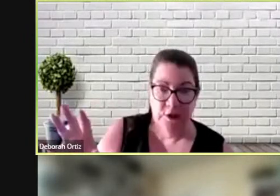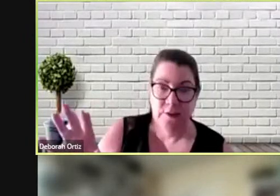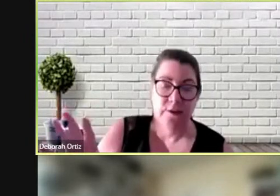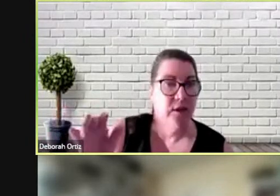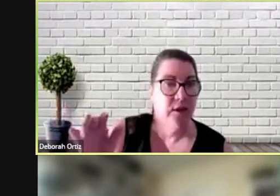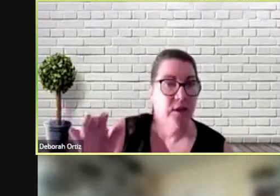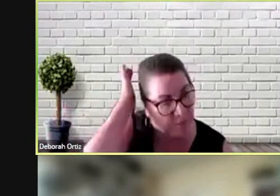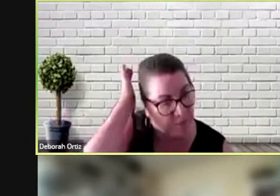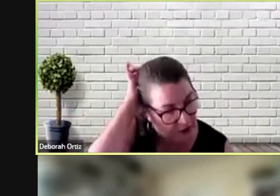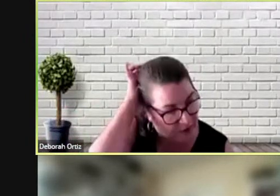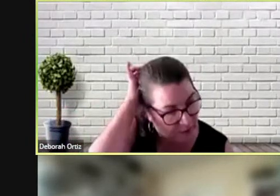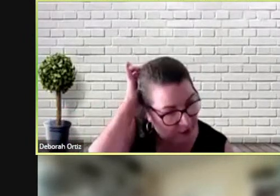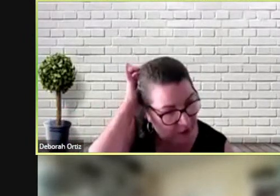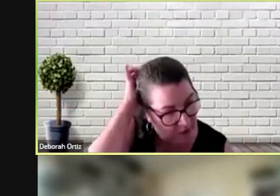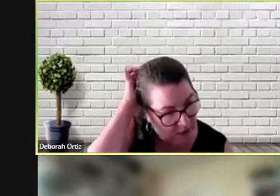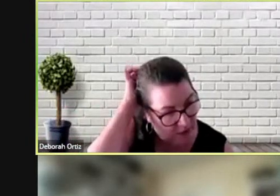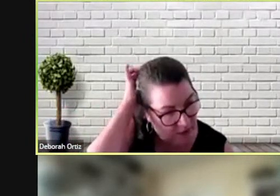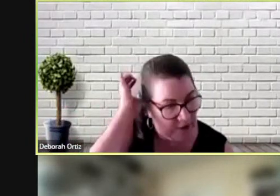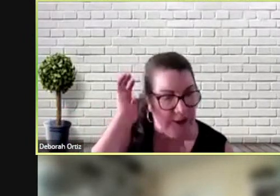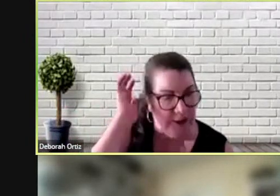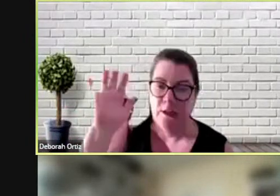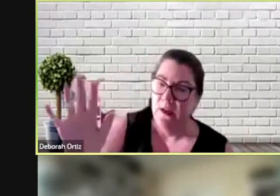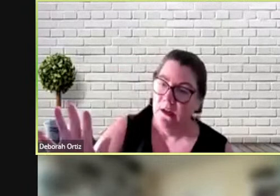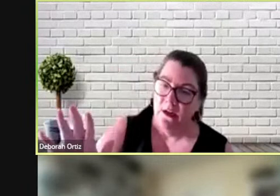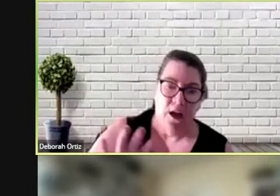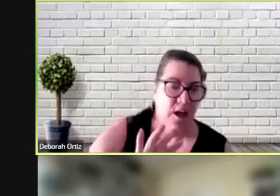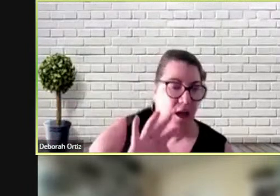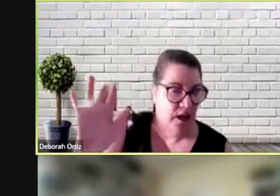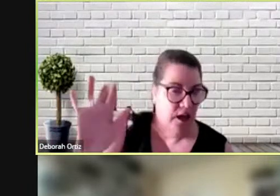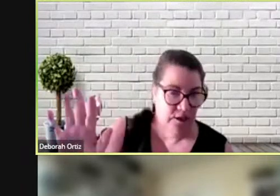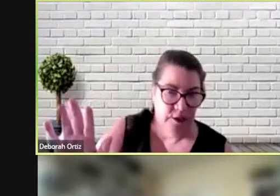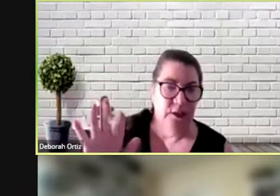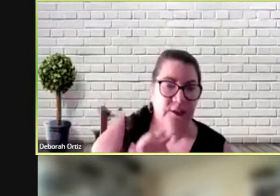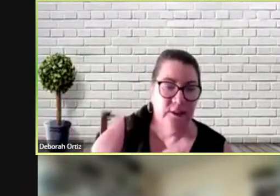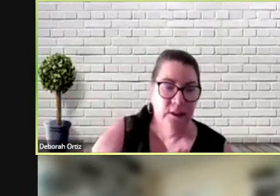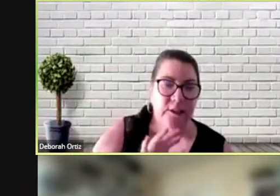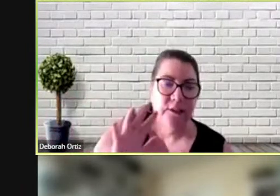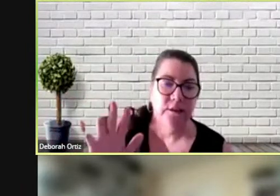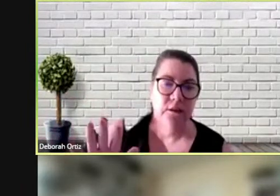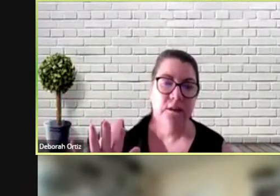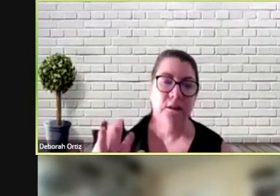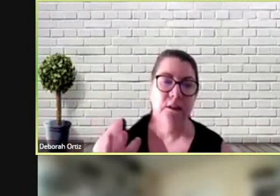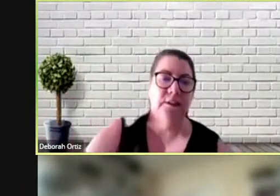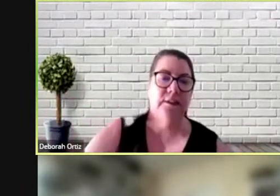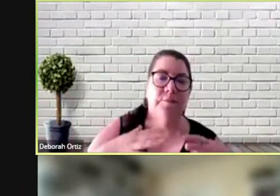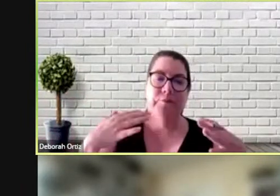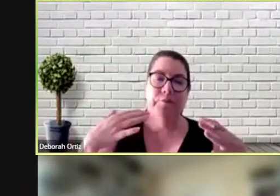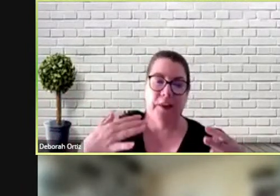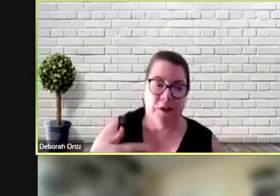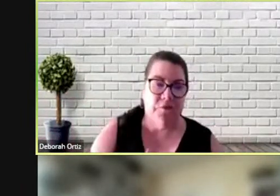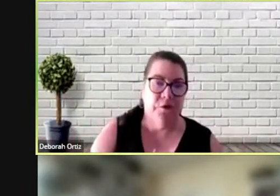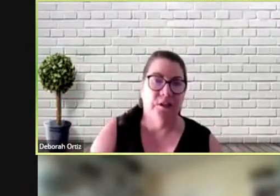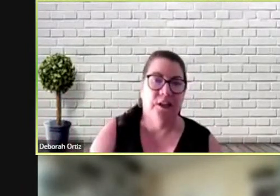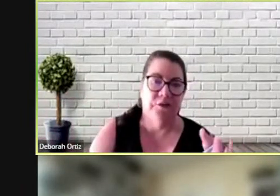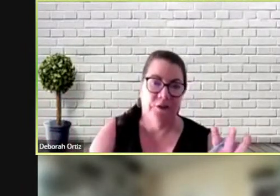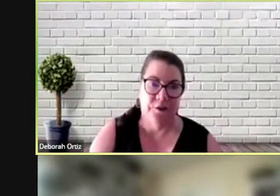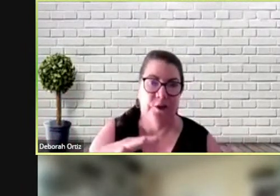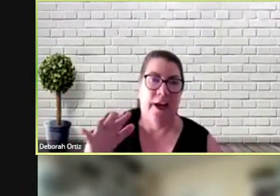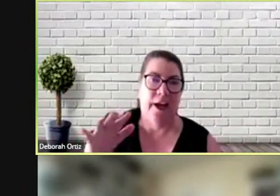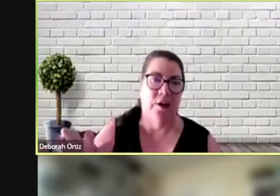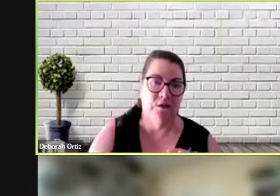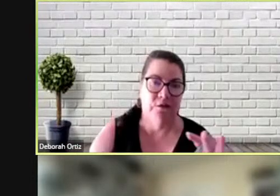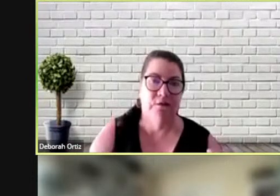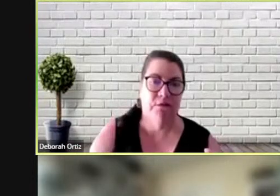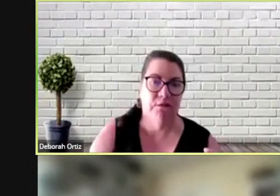have religious beliefs about this. And so let's be thoughtful enough